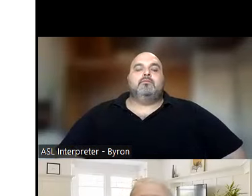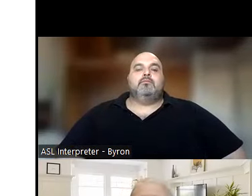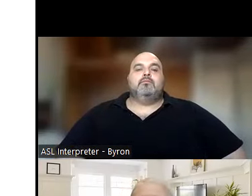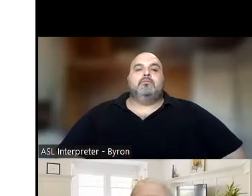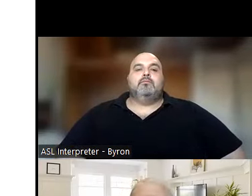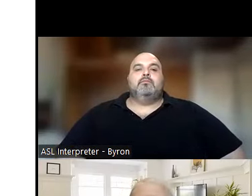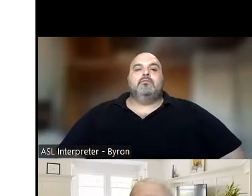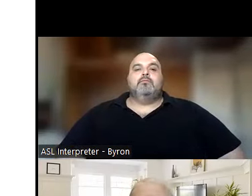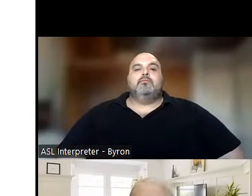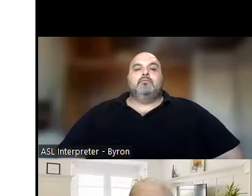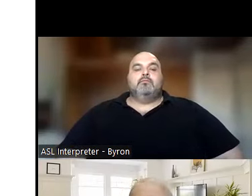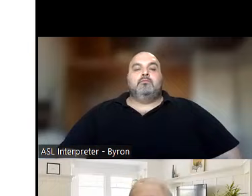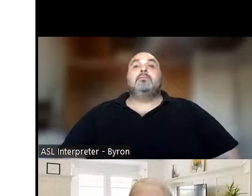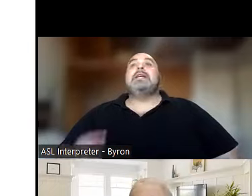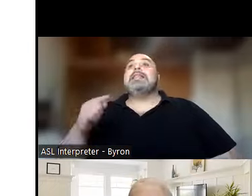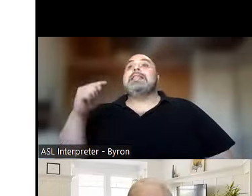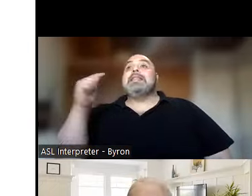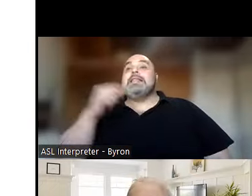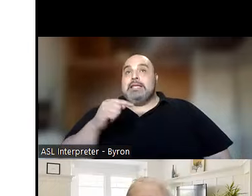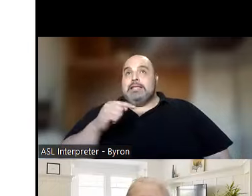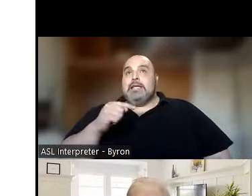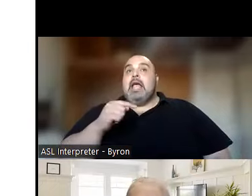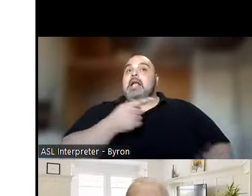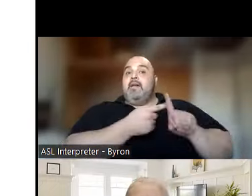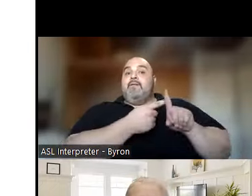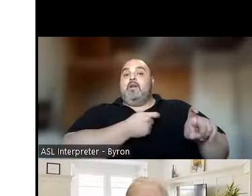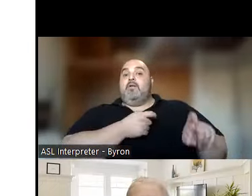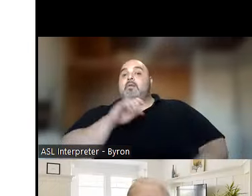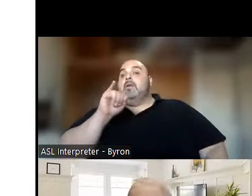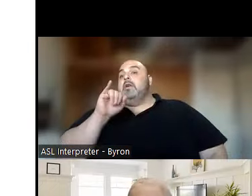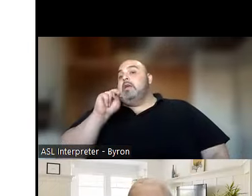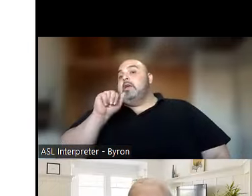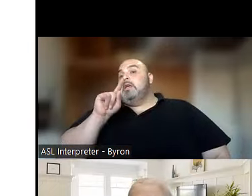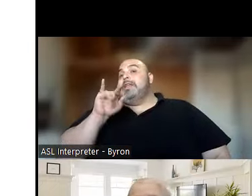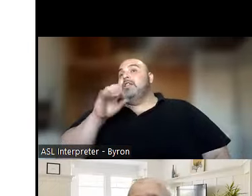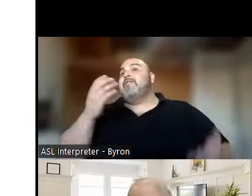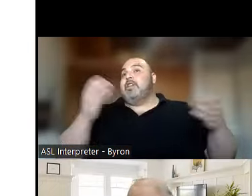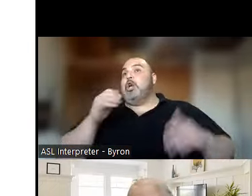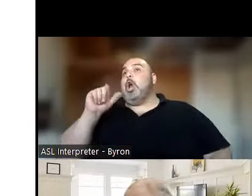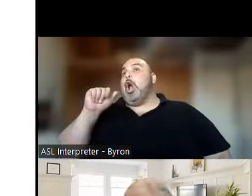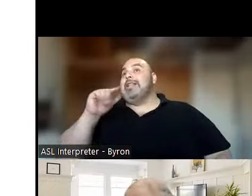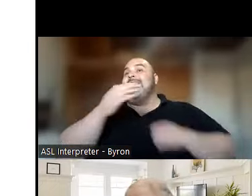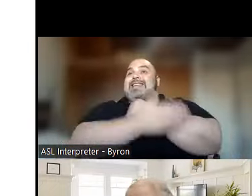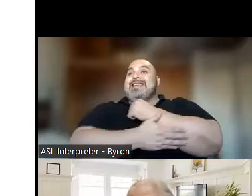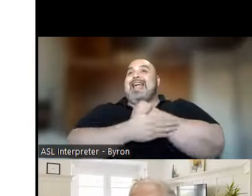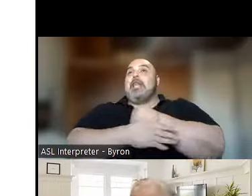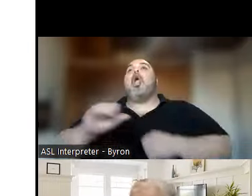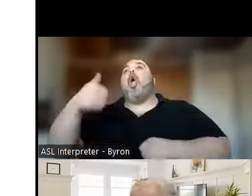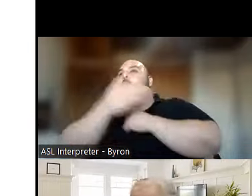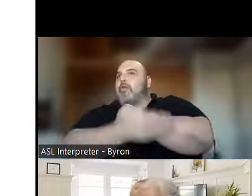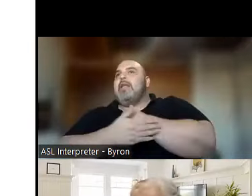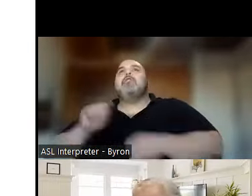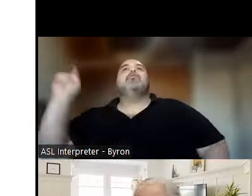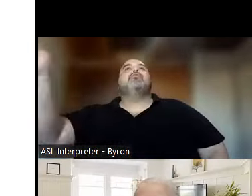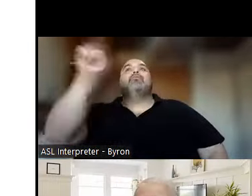So this has grown out of an initiative here in Los Angeles County. There are other counties across California. San